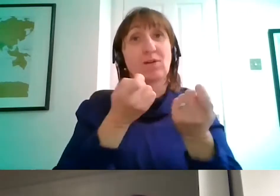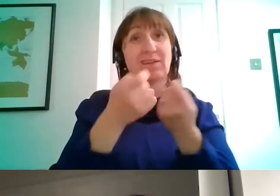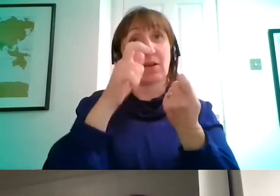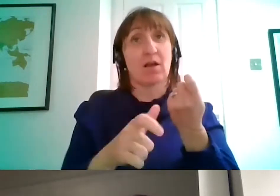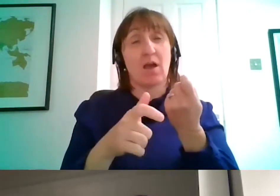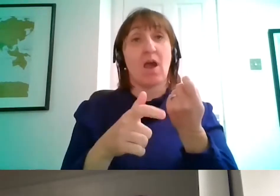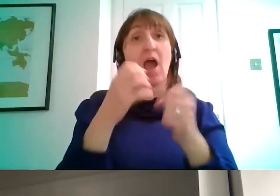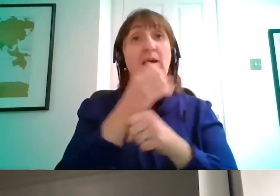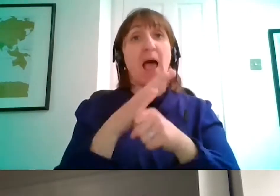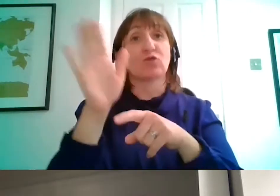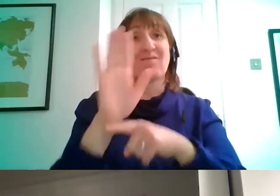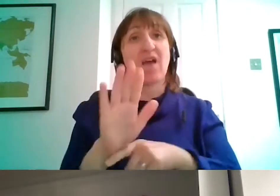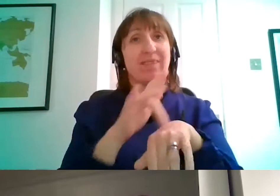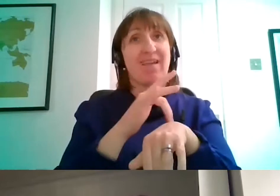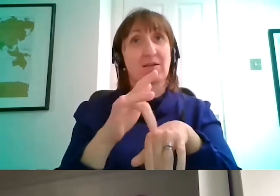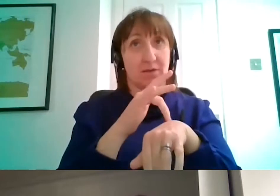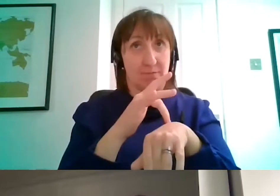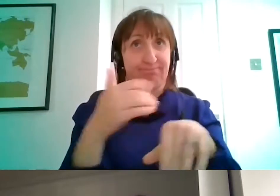the Glasgow Film Theatre.